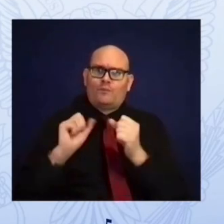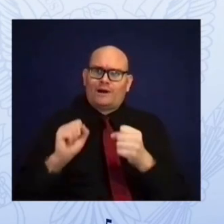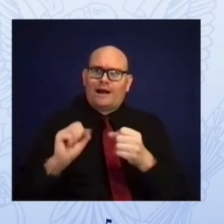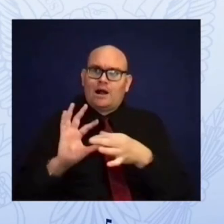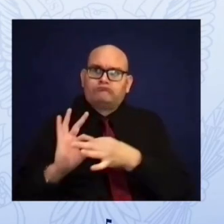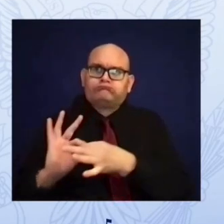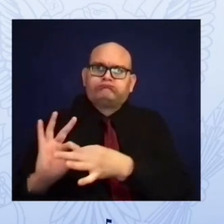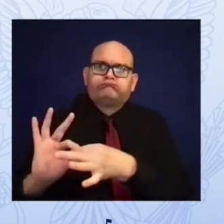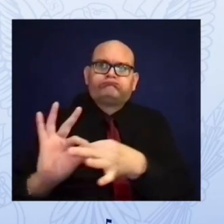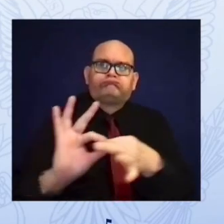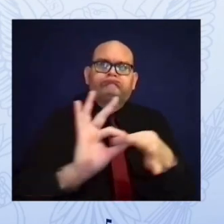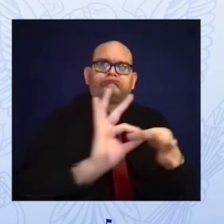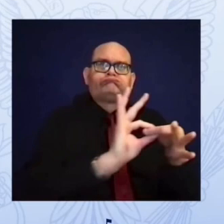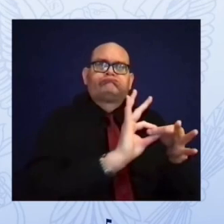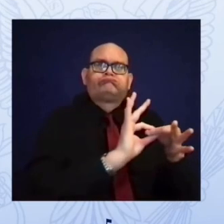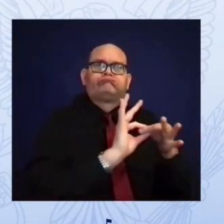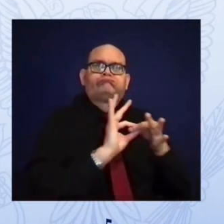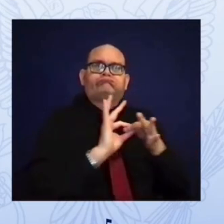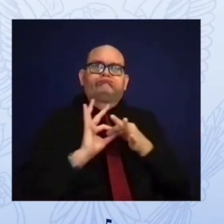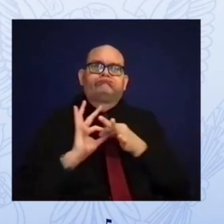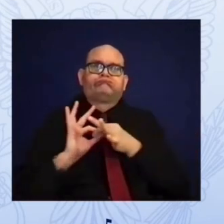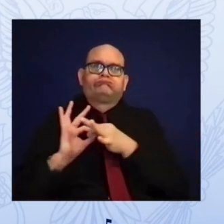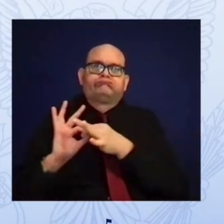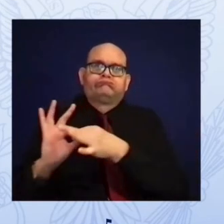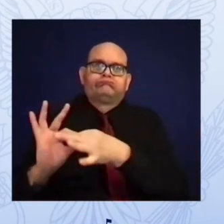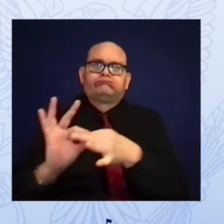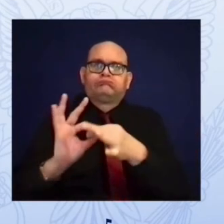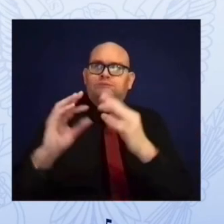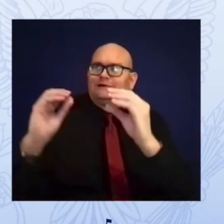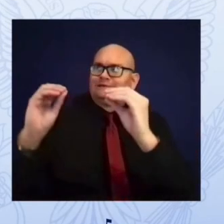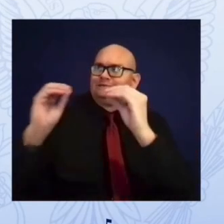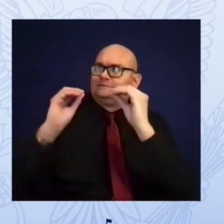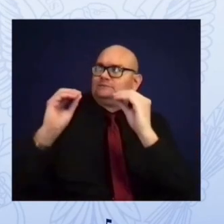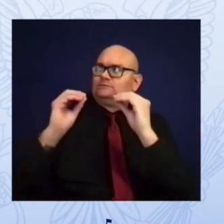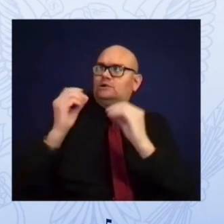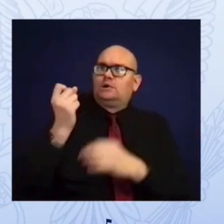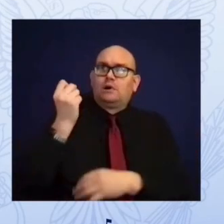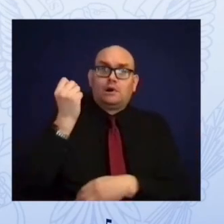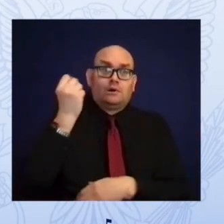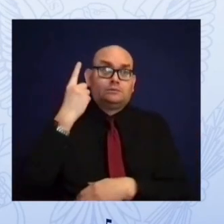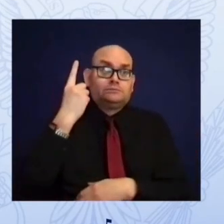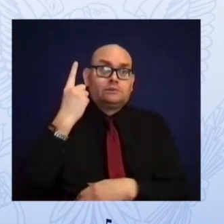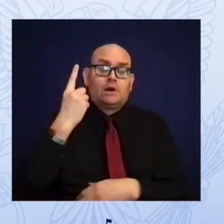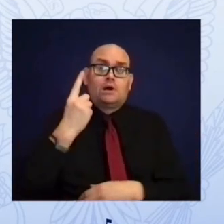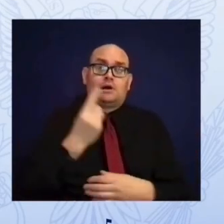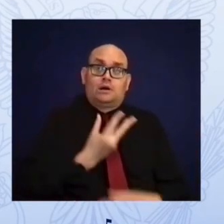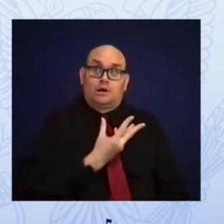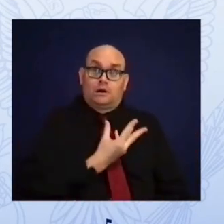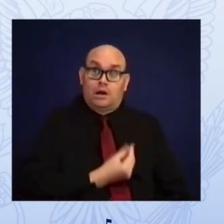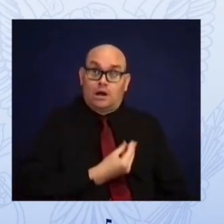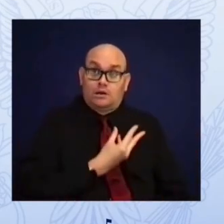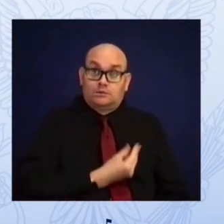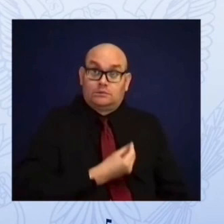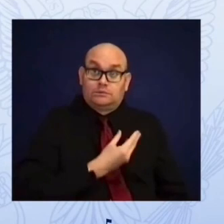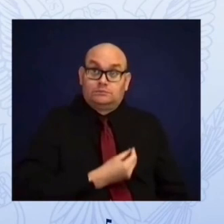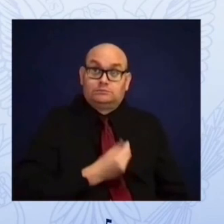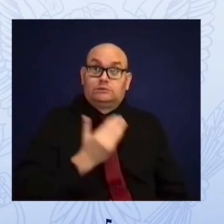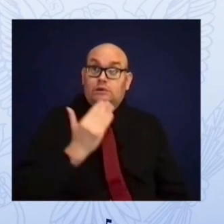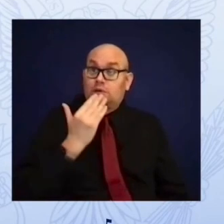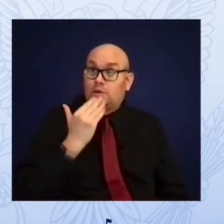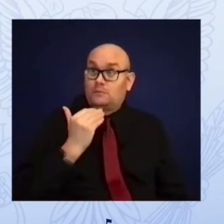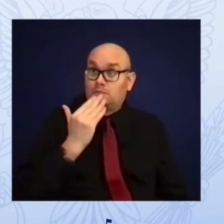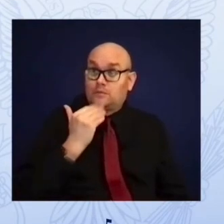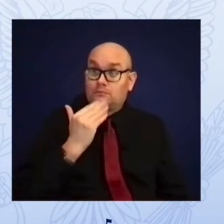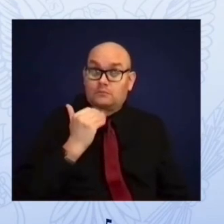kindness, and compassion. I know that your communities are so proud of you, and